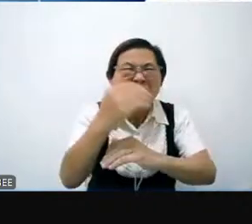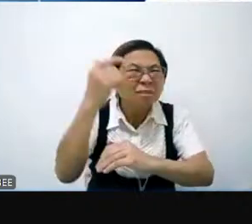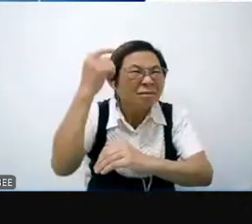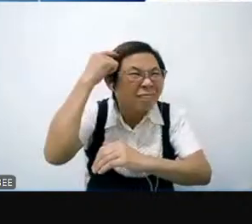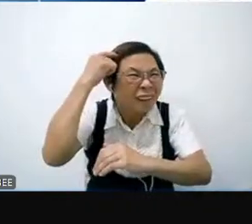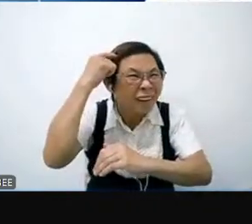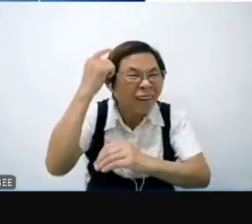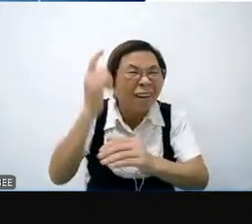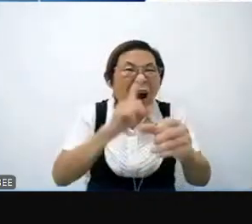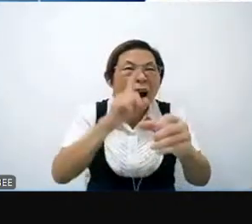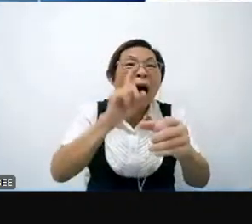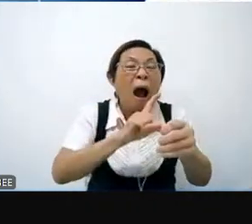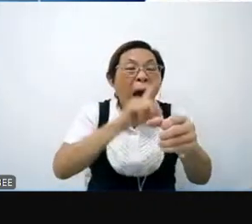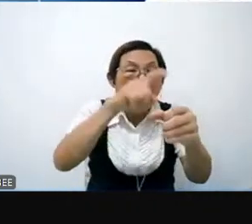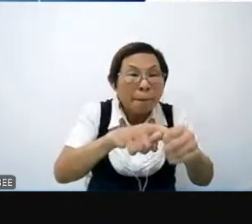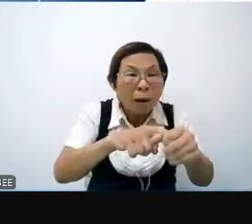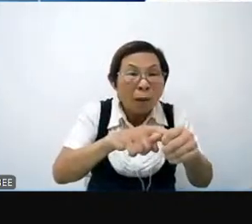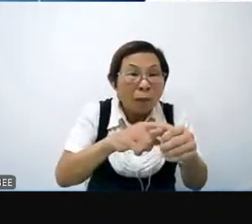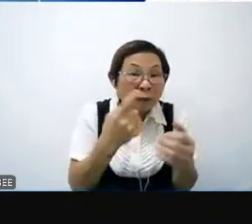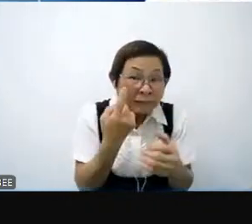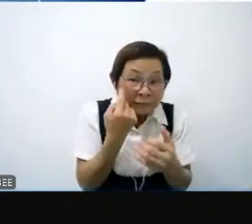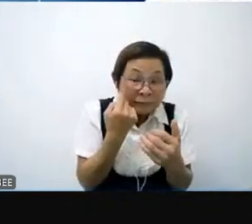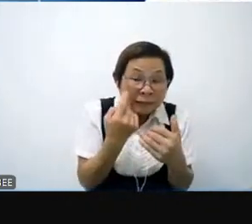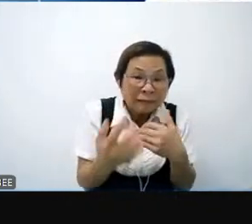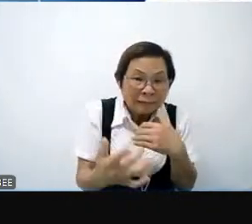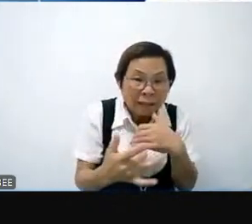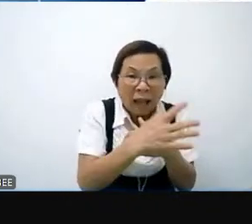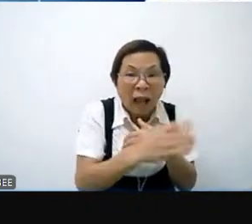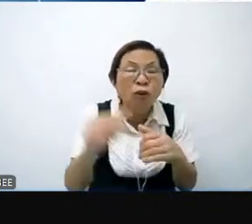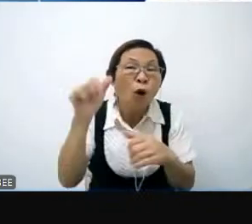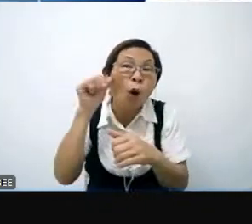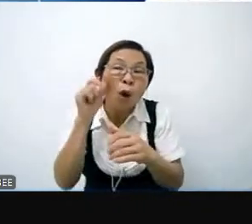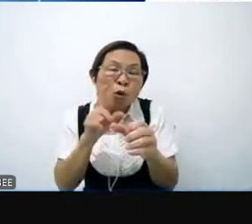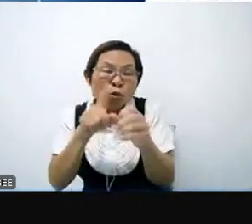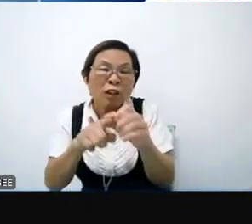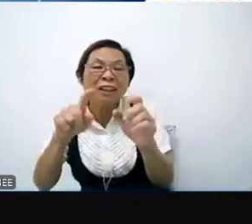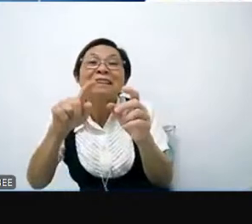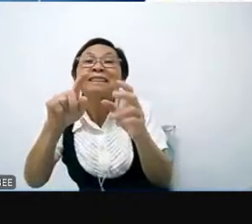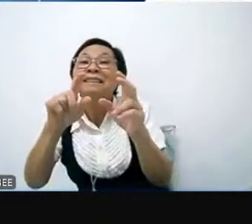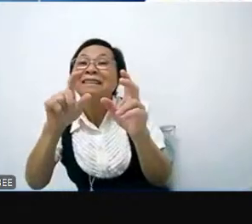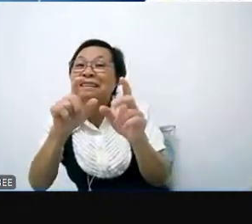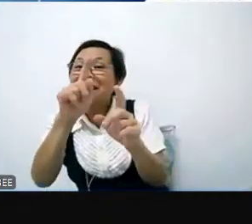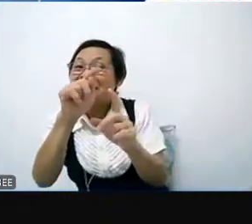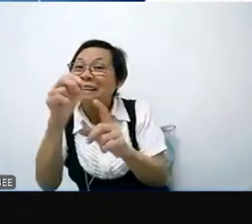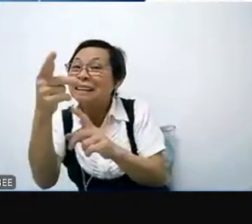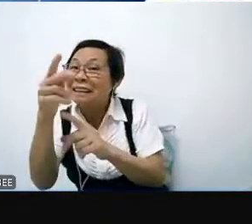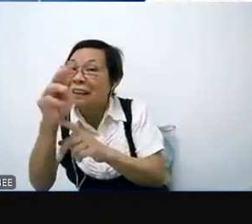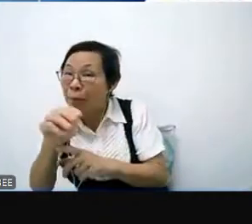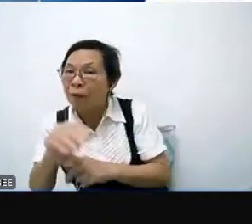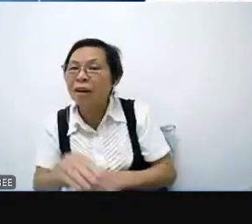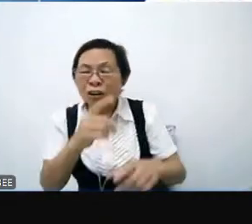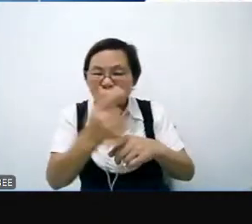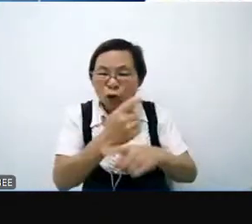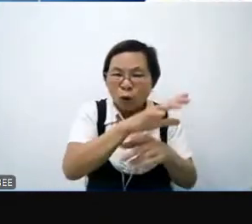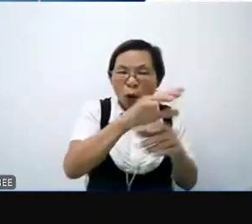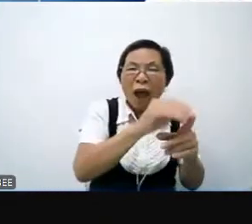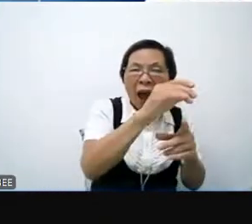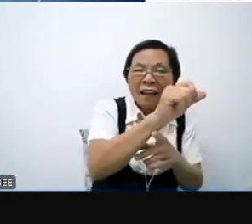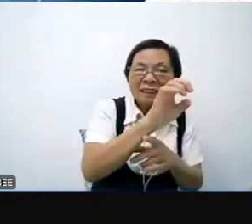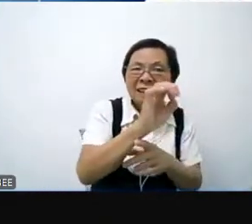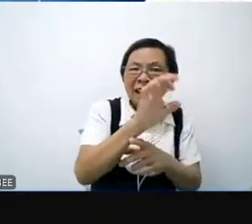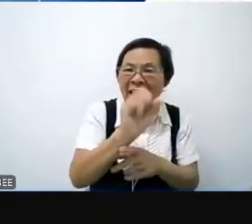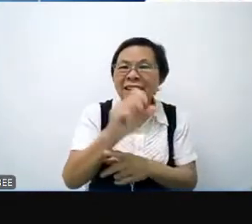assistive technology and audiology related terms. Training should include SES, SEIP,